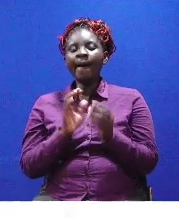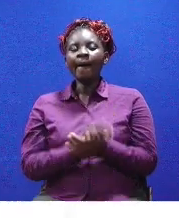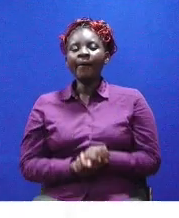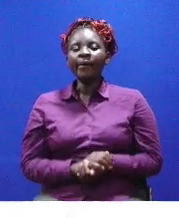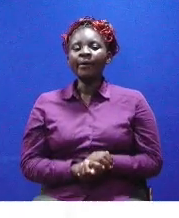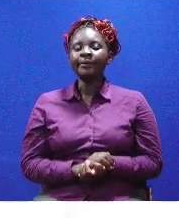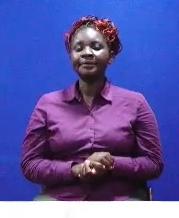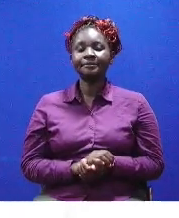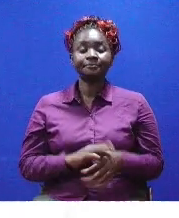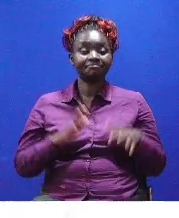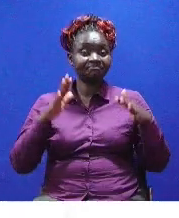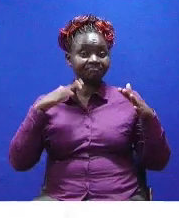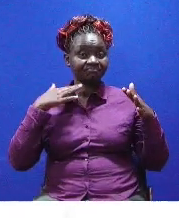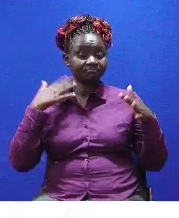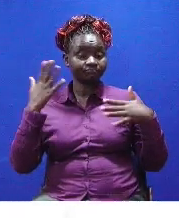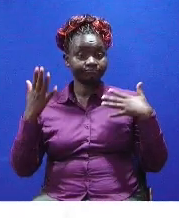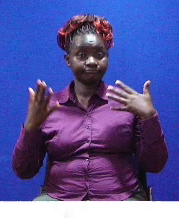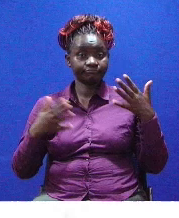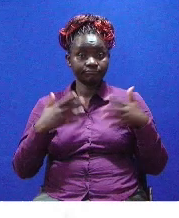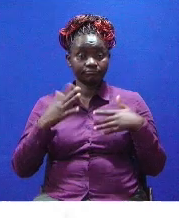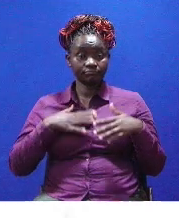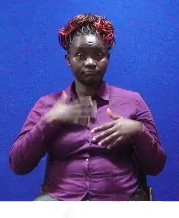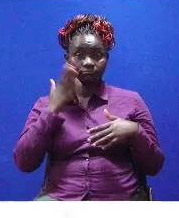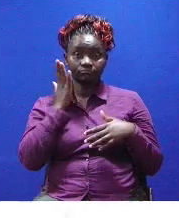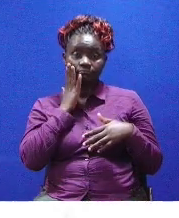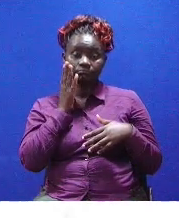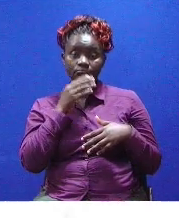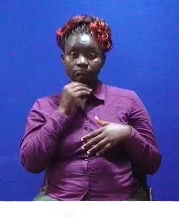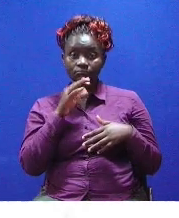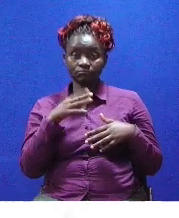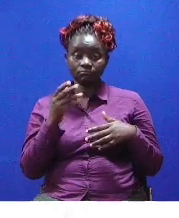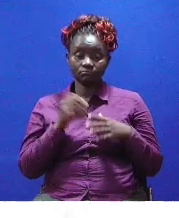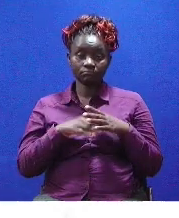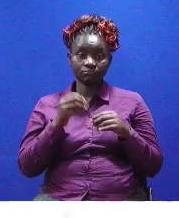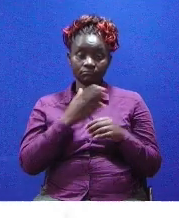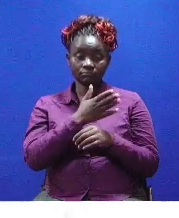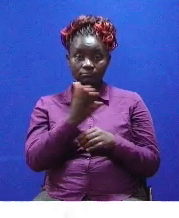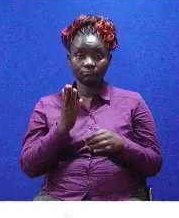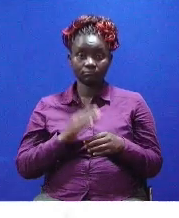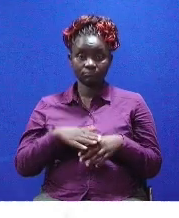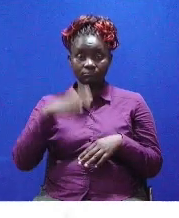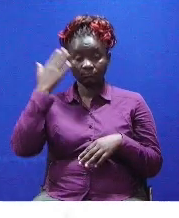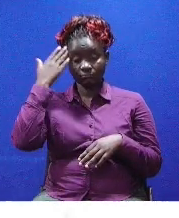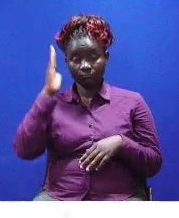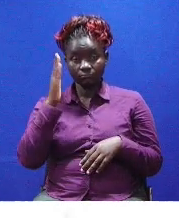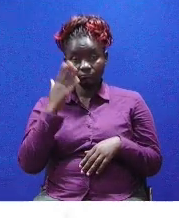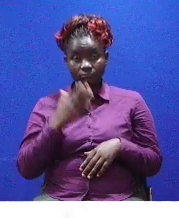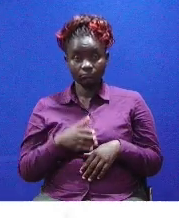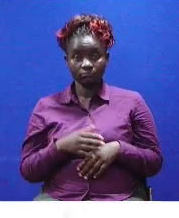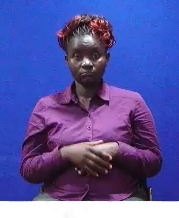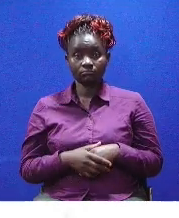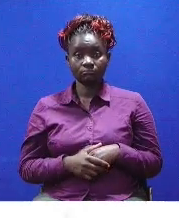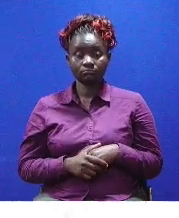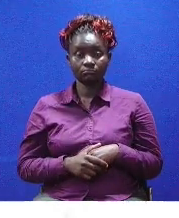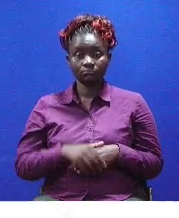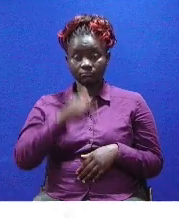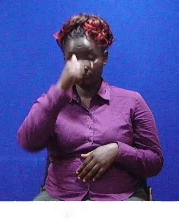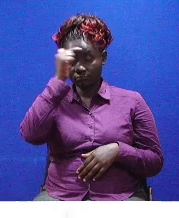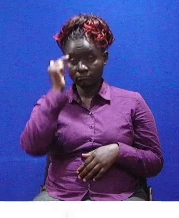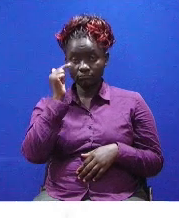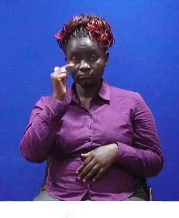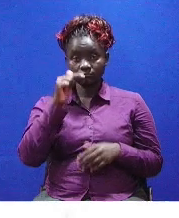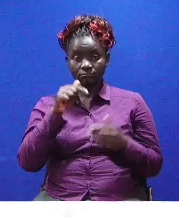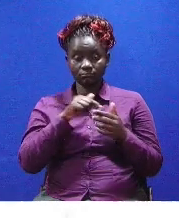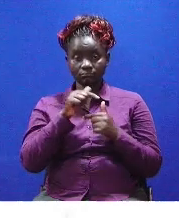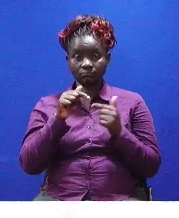I don't know whether our mothers and fathers out there are aware of this. Because when the